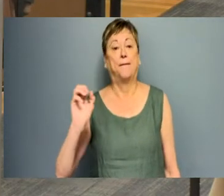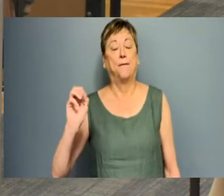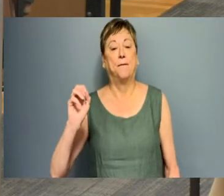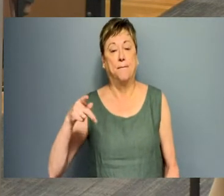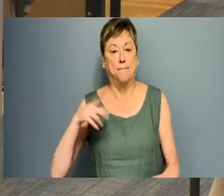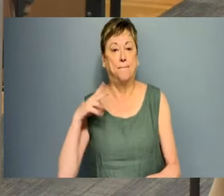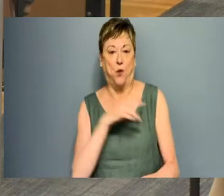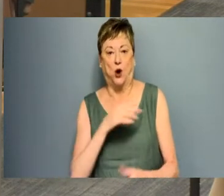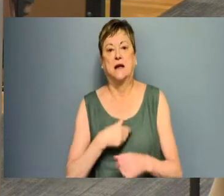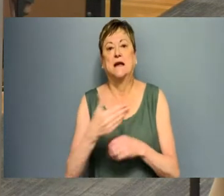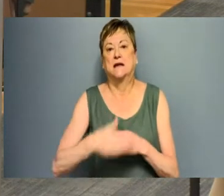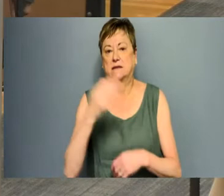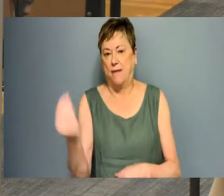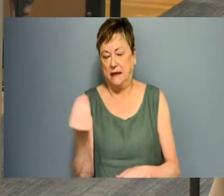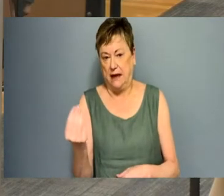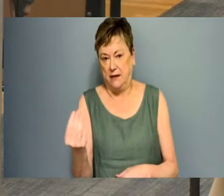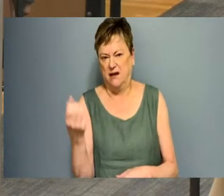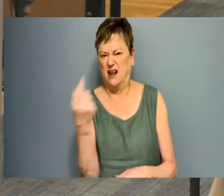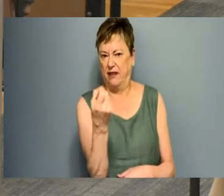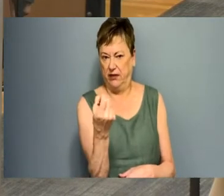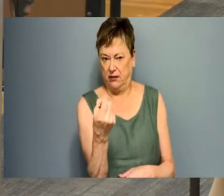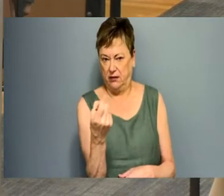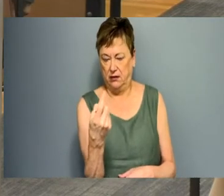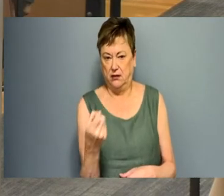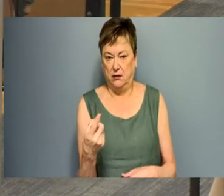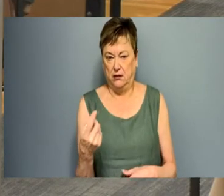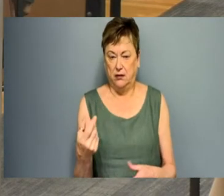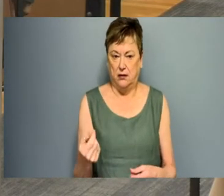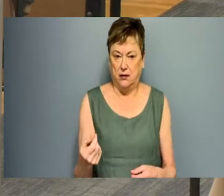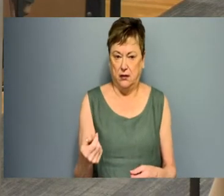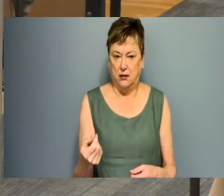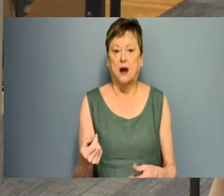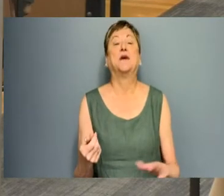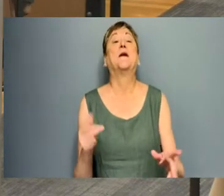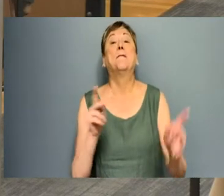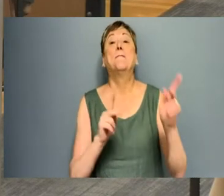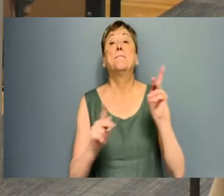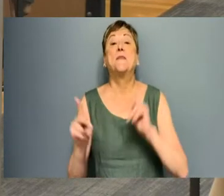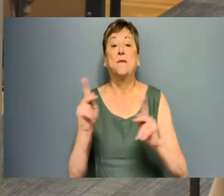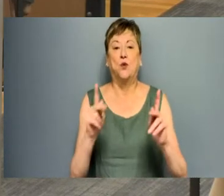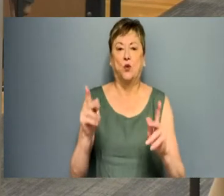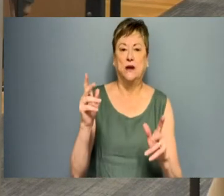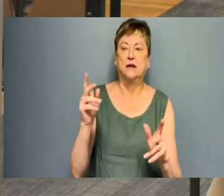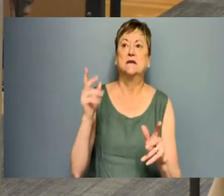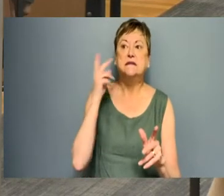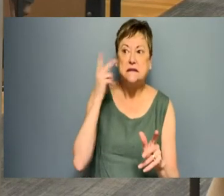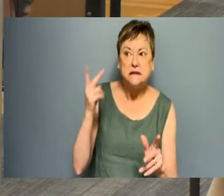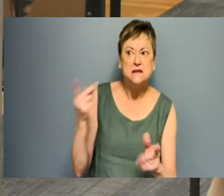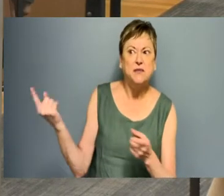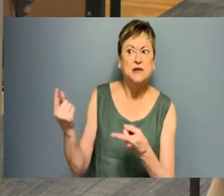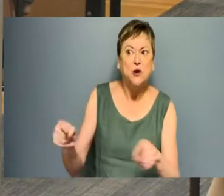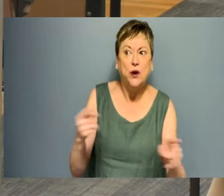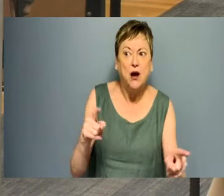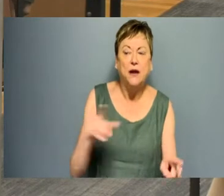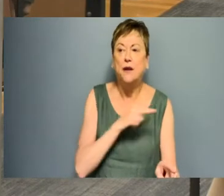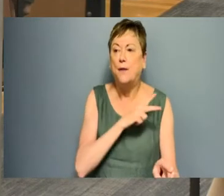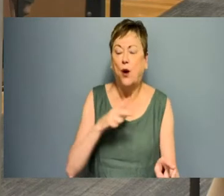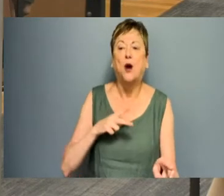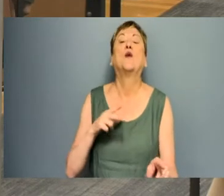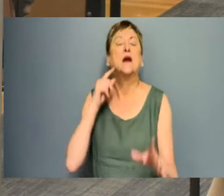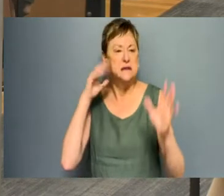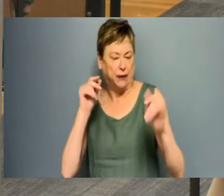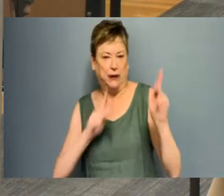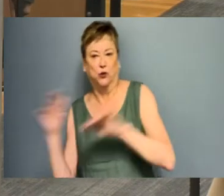You know, the primary users of the lake are probably aware that something's brewing, so we would expect them to come and gather more information at that